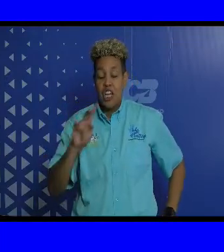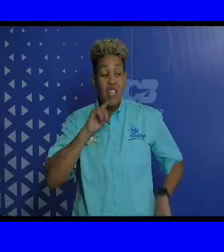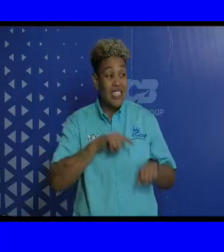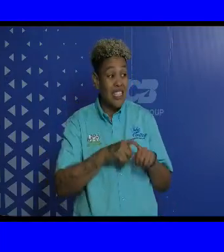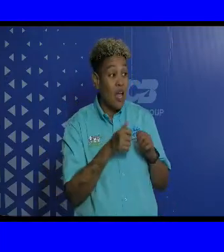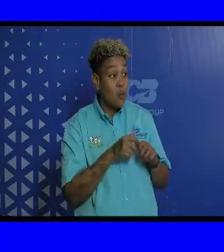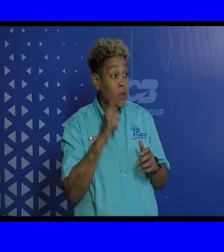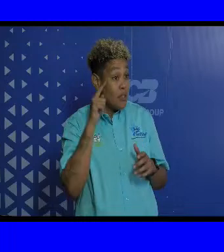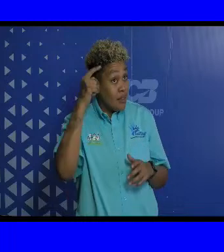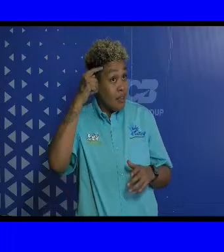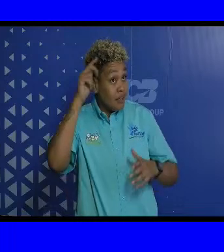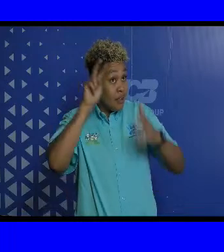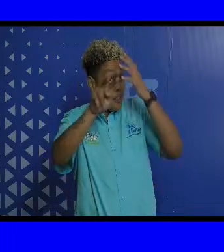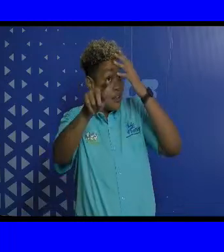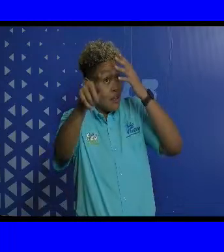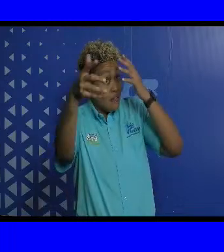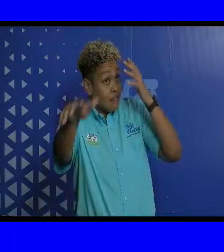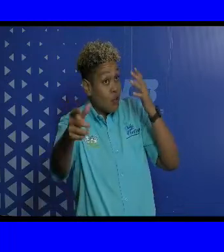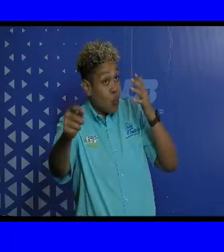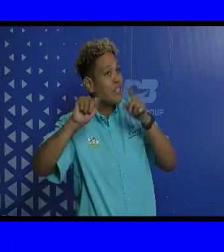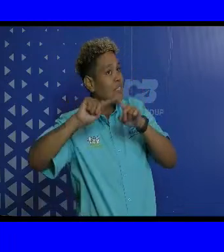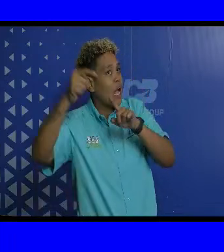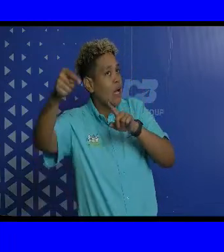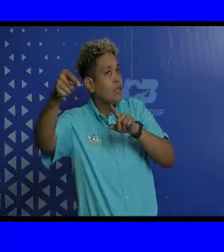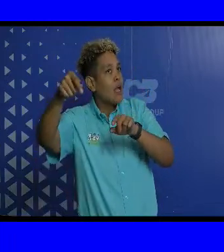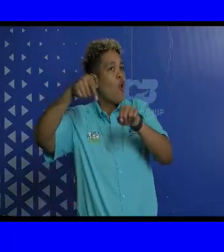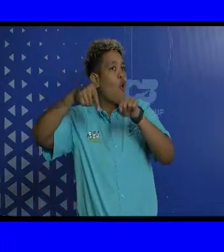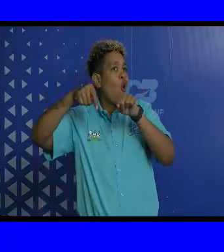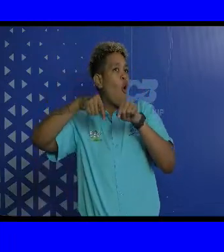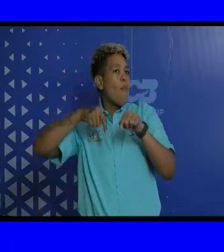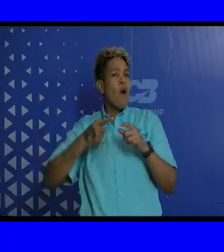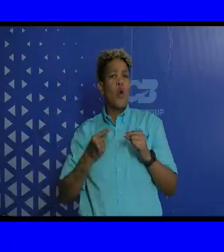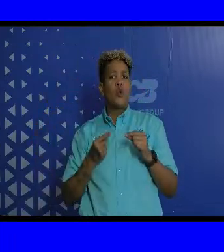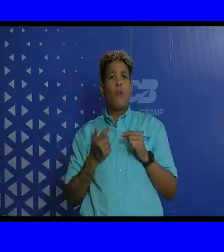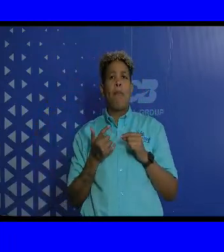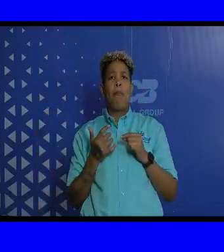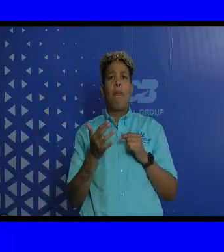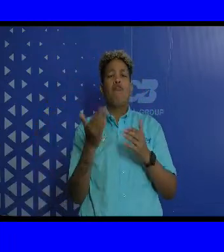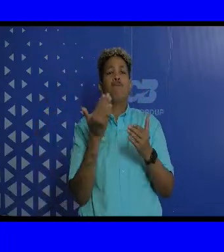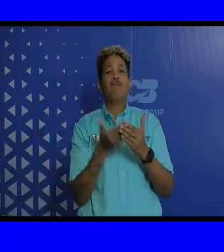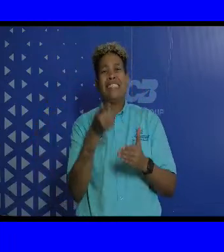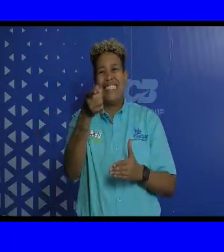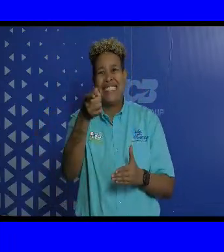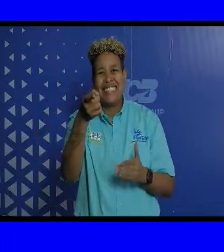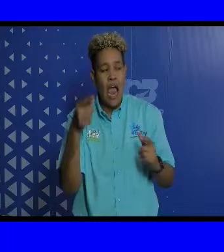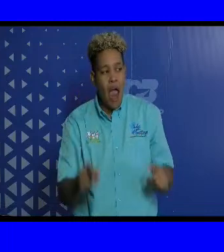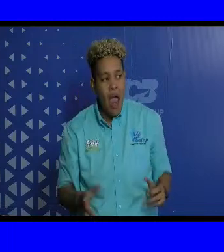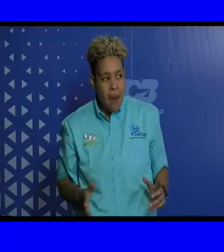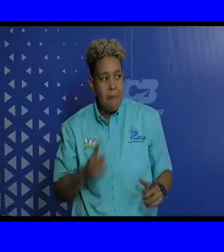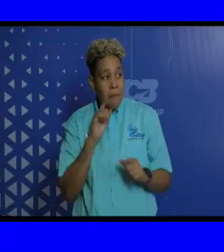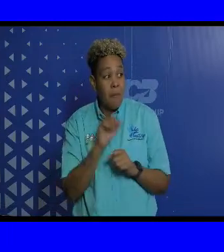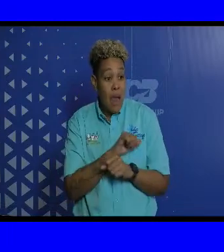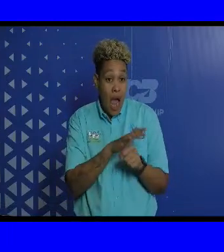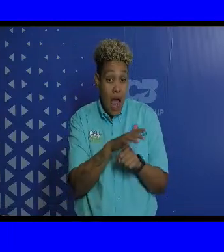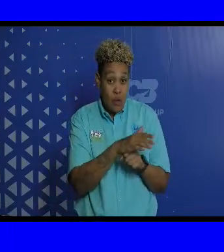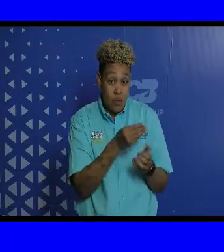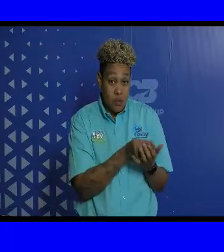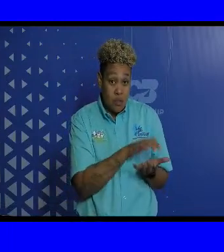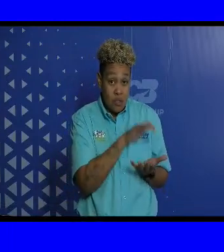end in mind, and then reverse engineer what it takes to ensure adequacy of